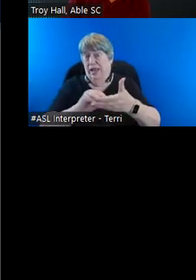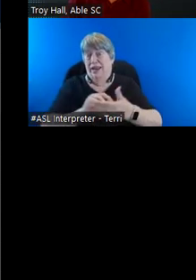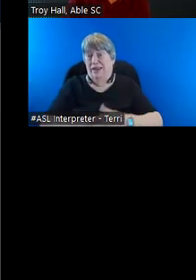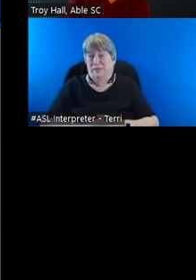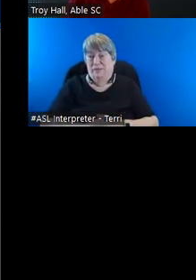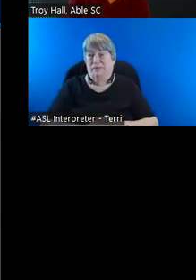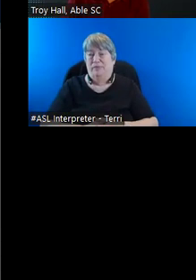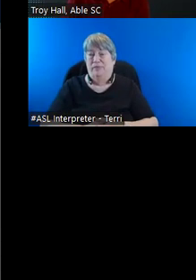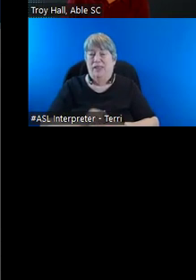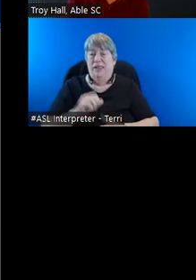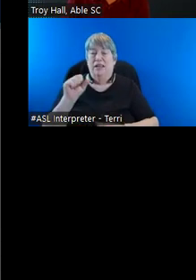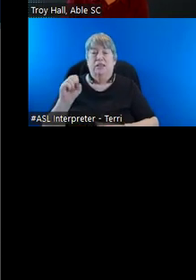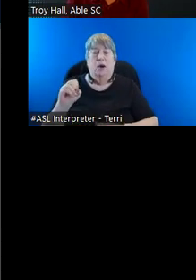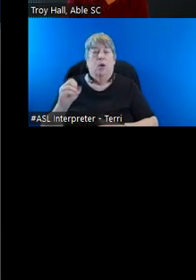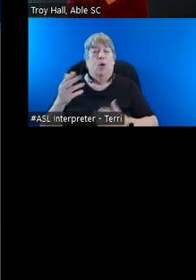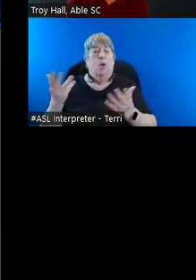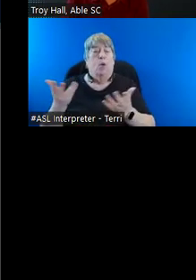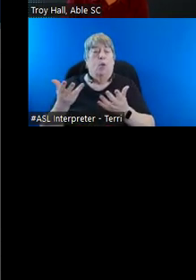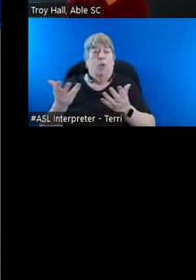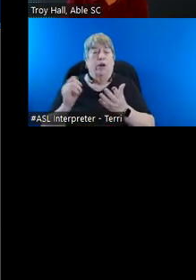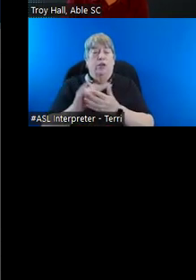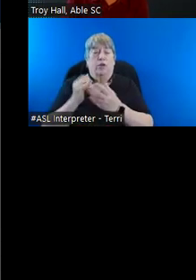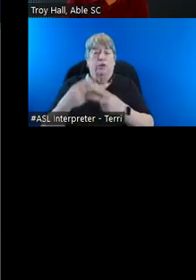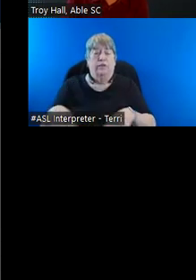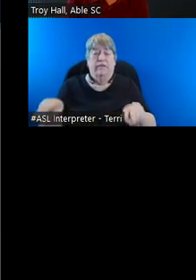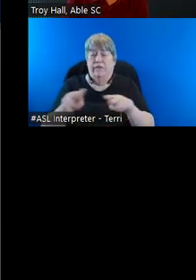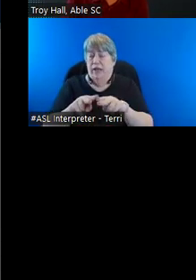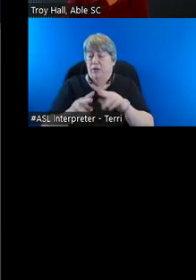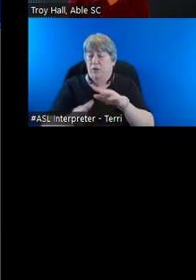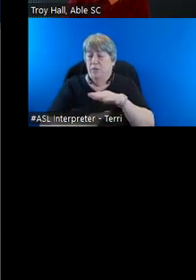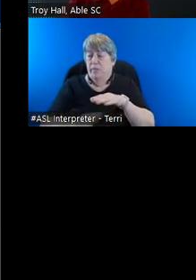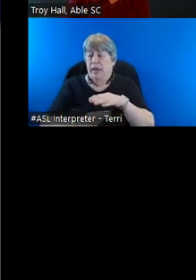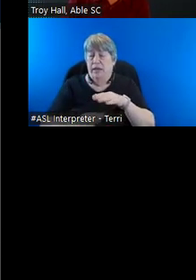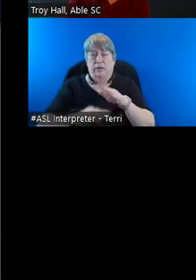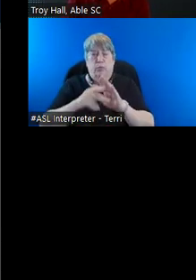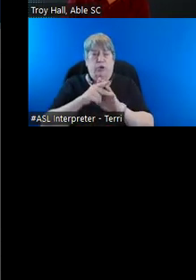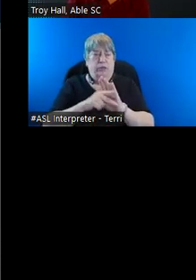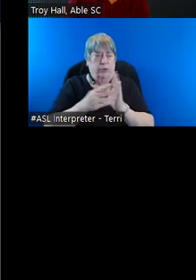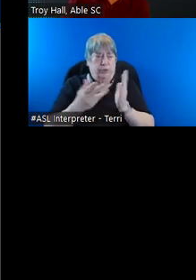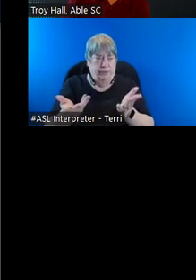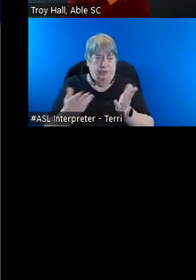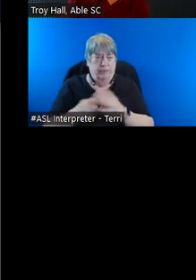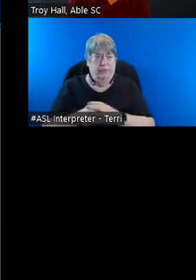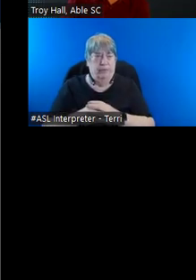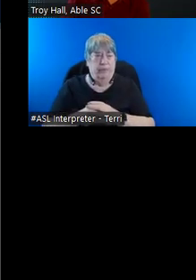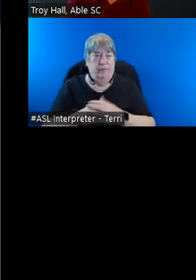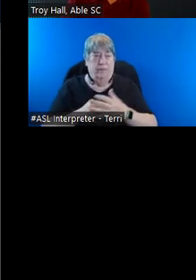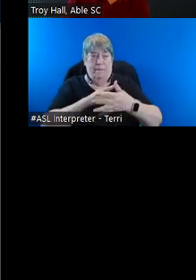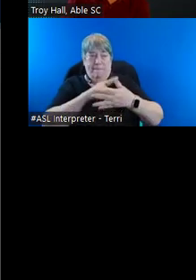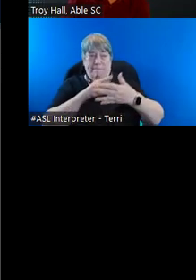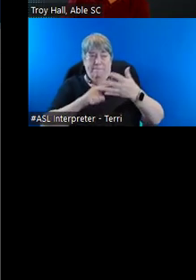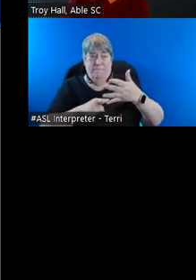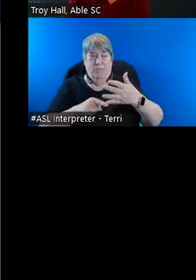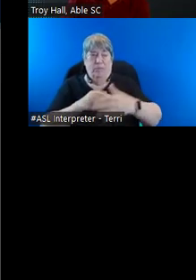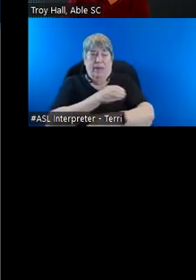So what are those value-based principles, right? It is empowerment, autonomy,